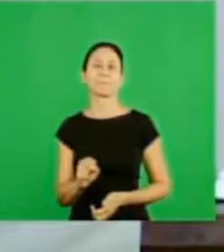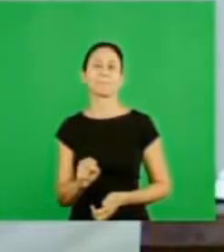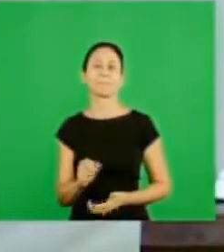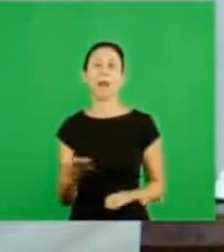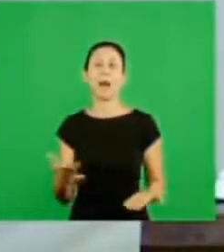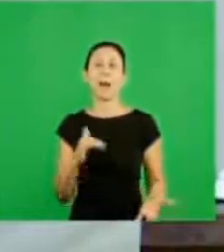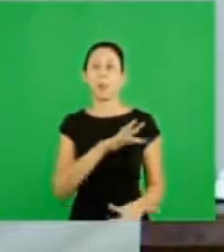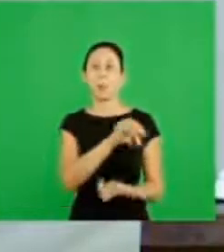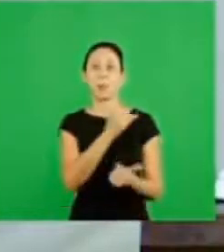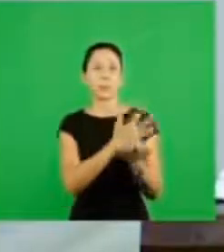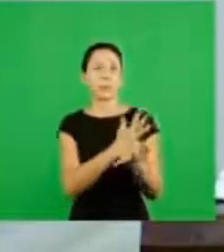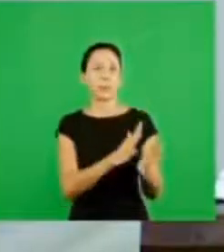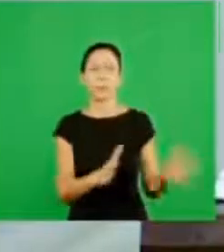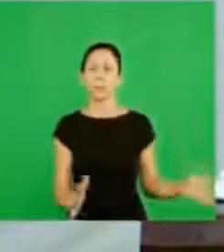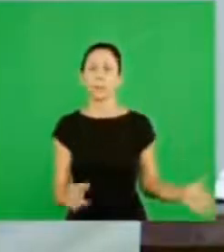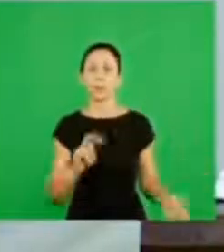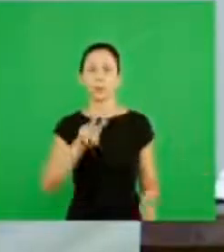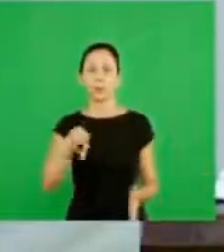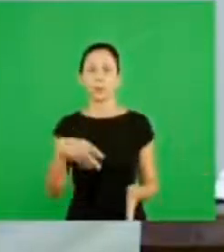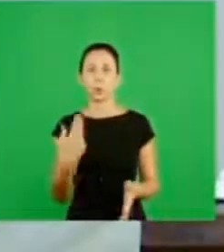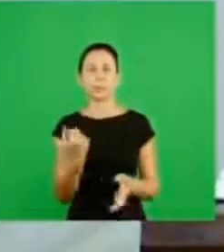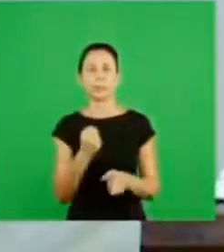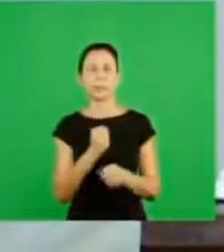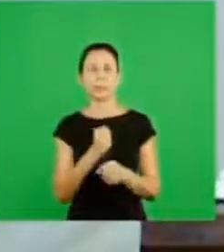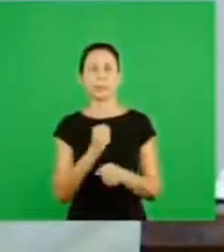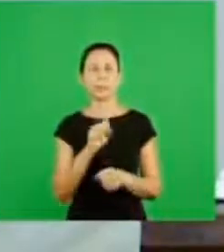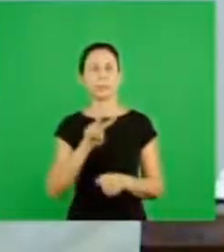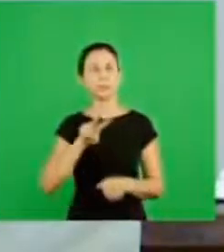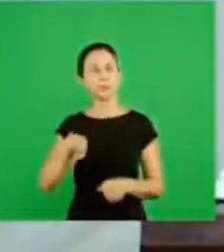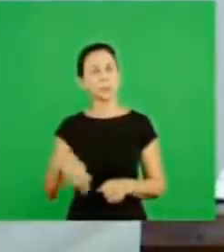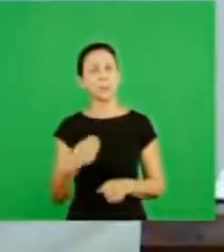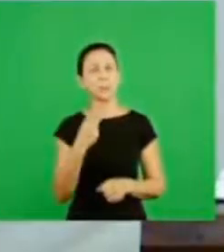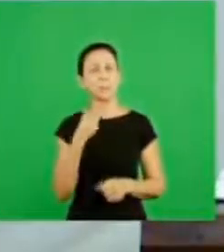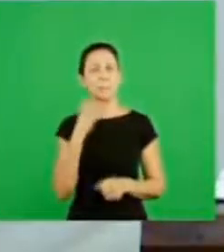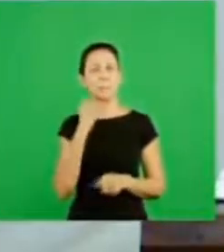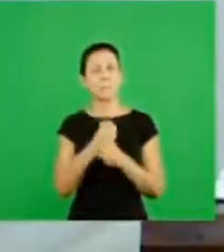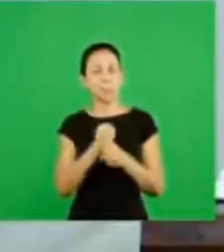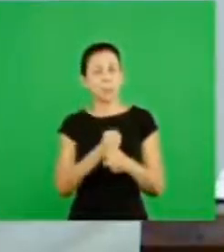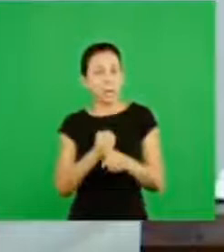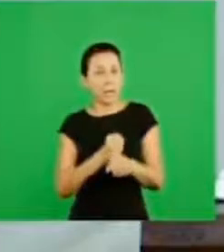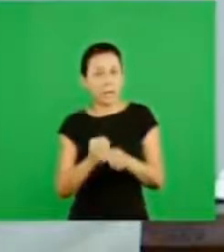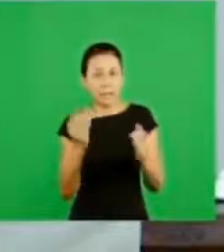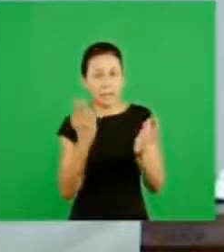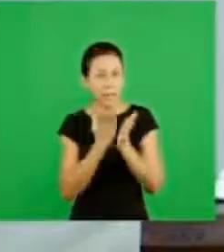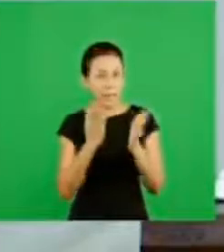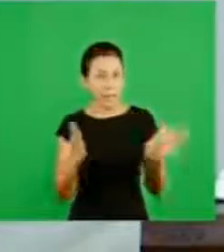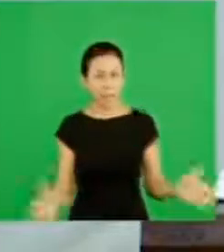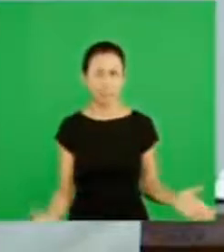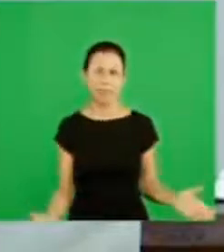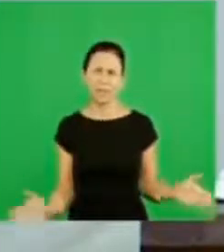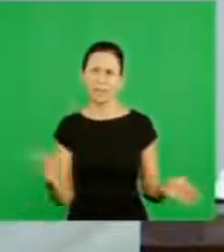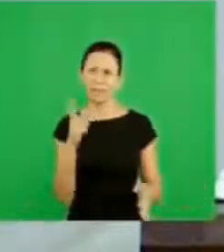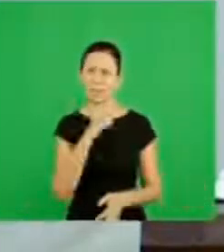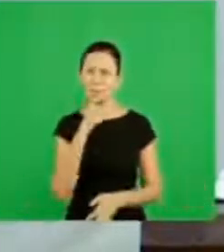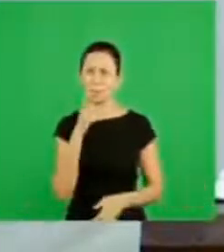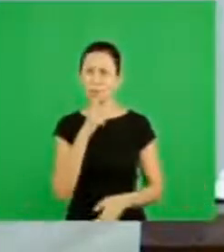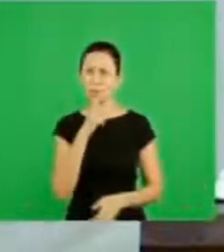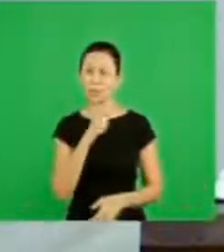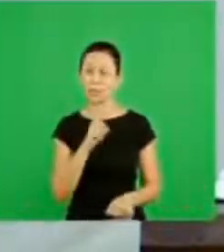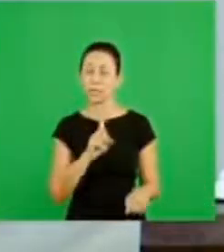is Kairos. That's the prophetic. So the world will end because we've been 2,000